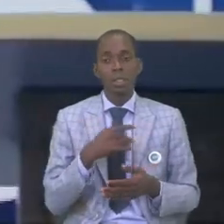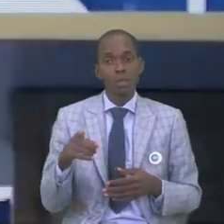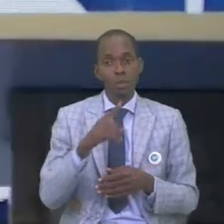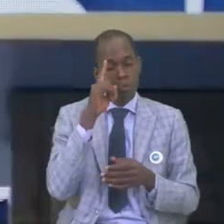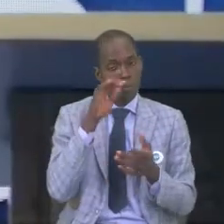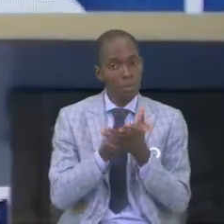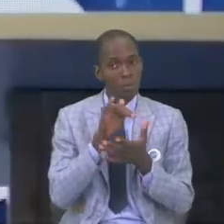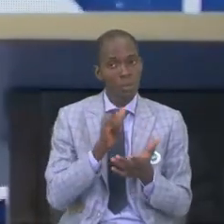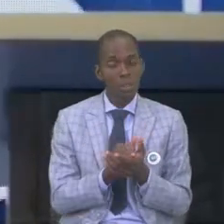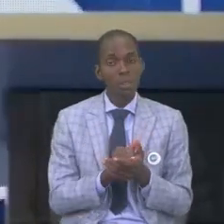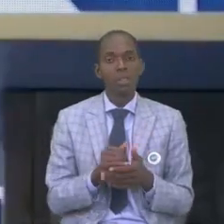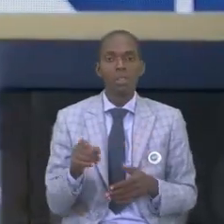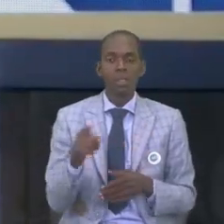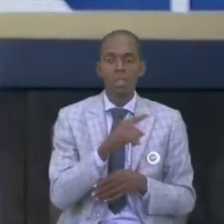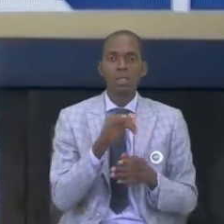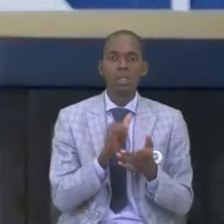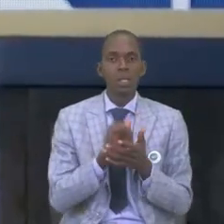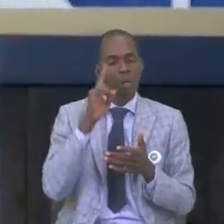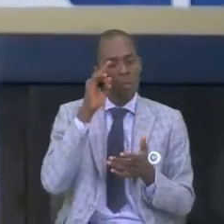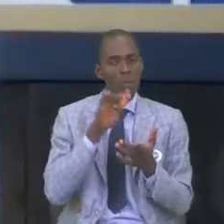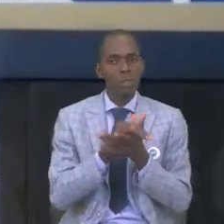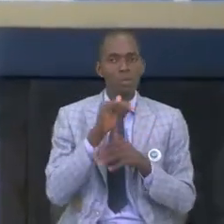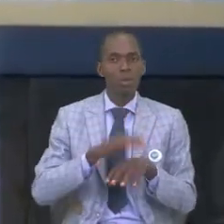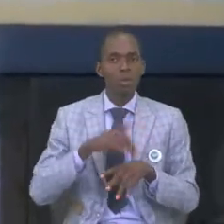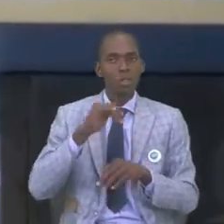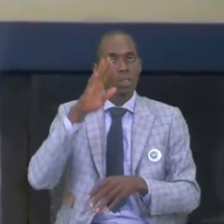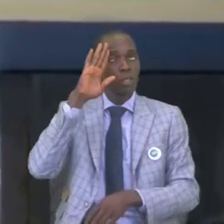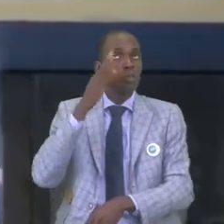that believeth on the Son has